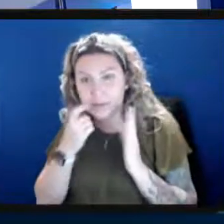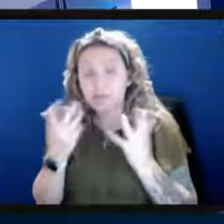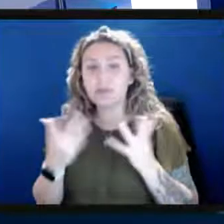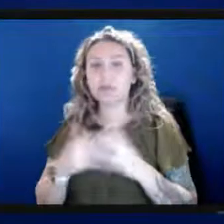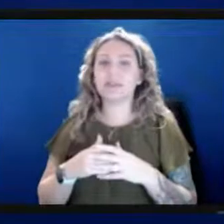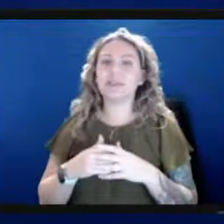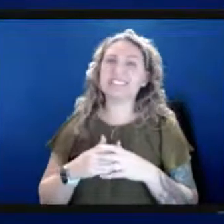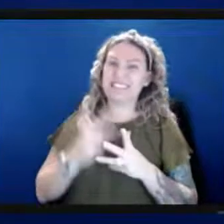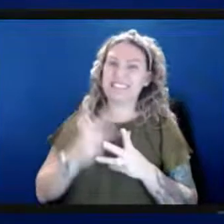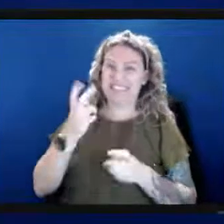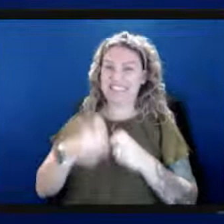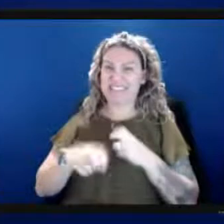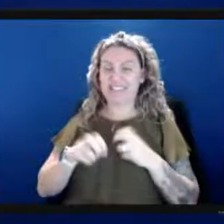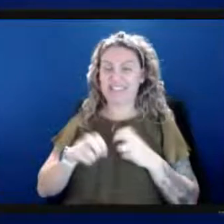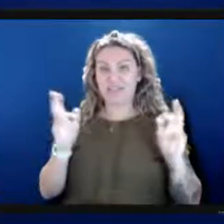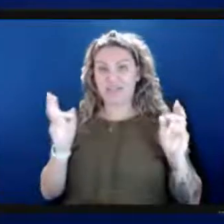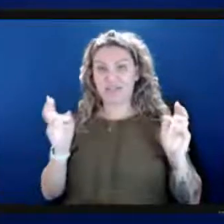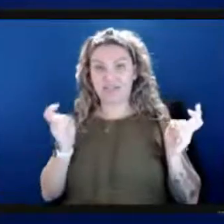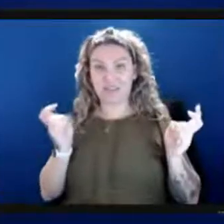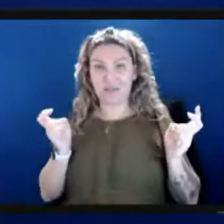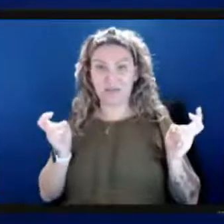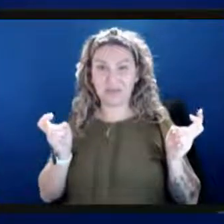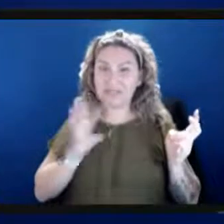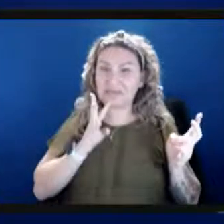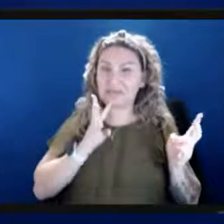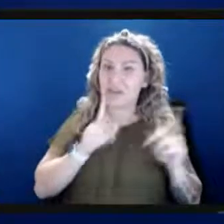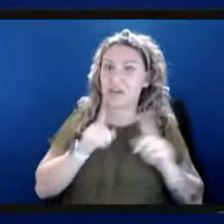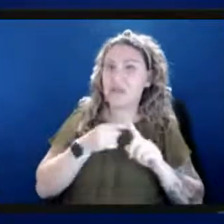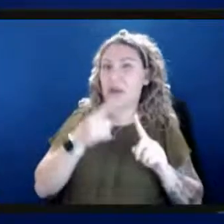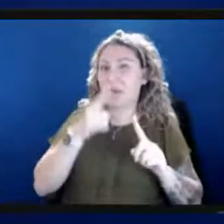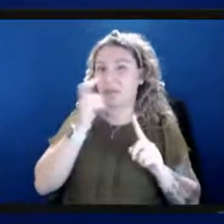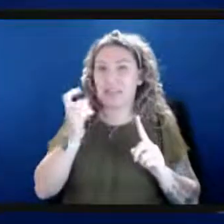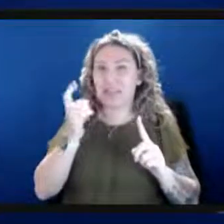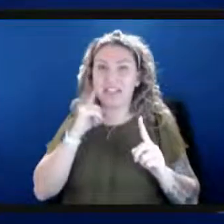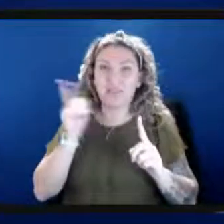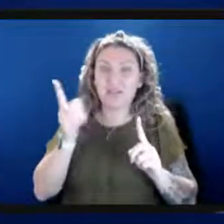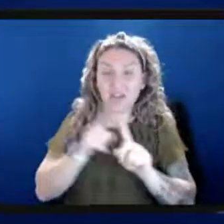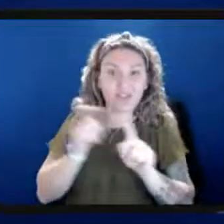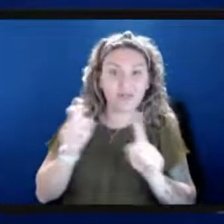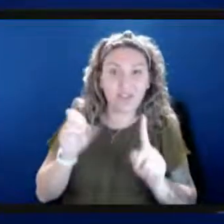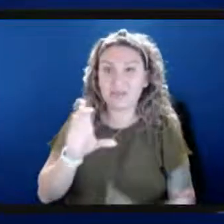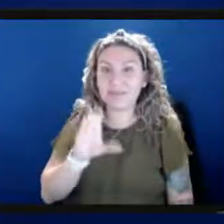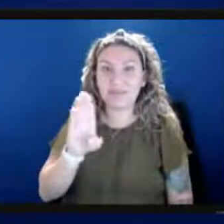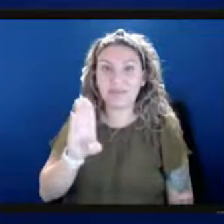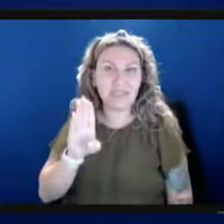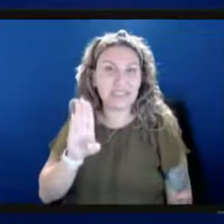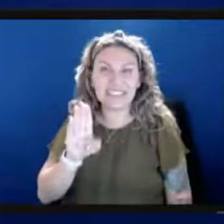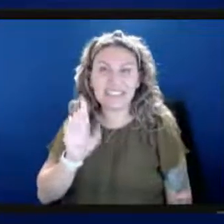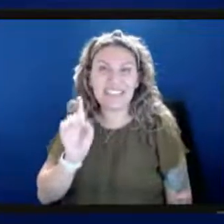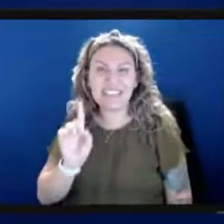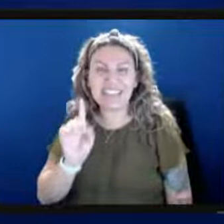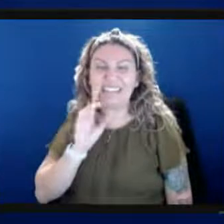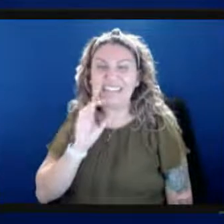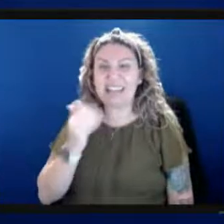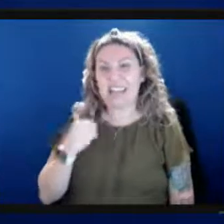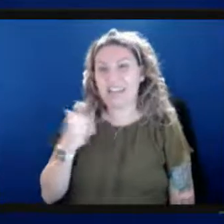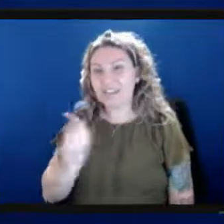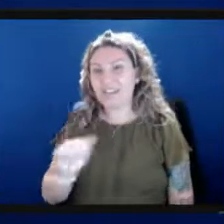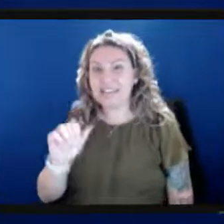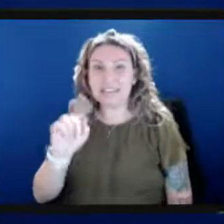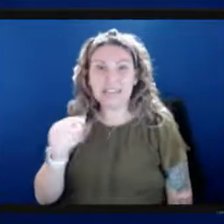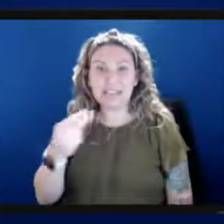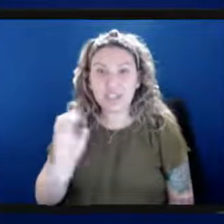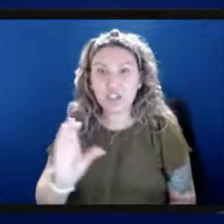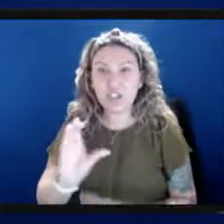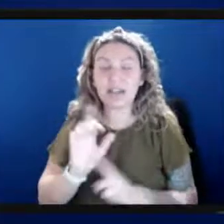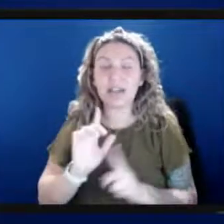talk about because we don't know what the source of the CBD oil is. Does it have any THC, which is the thing that they take out from